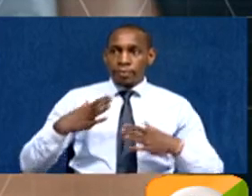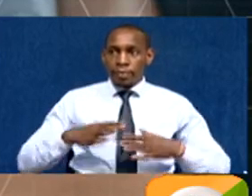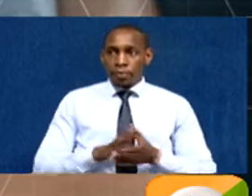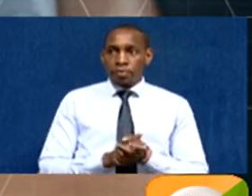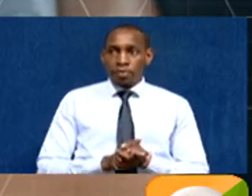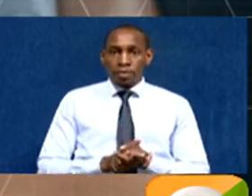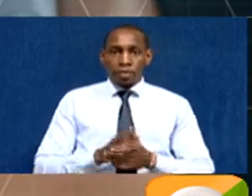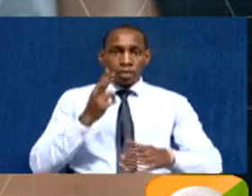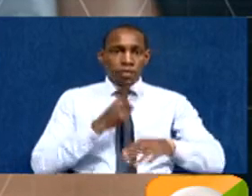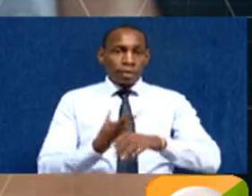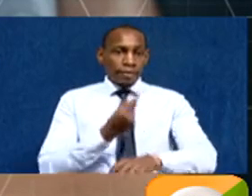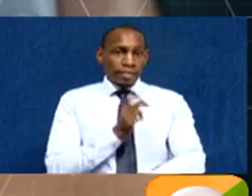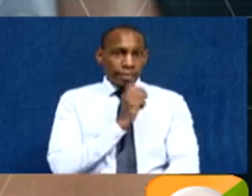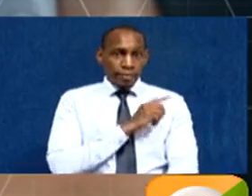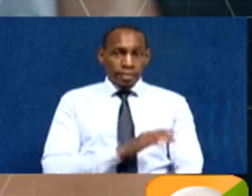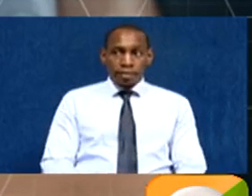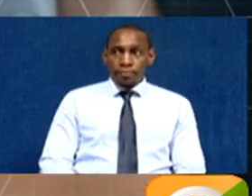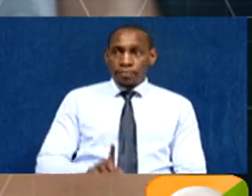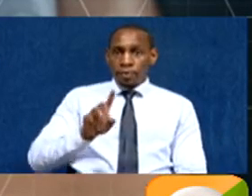7,872,143 people fully vaccinated.